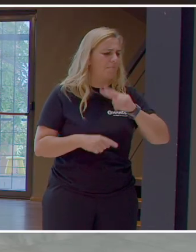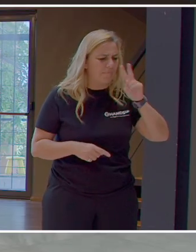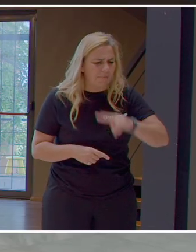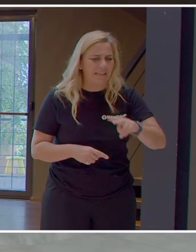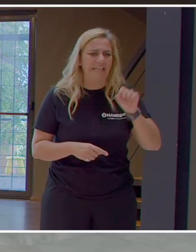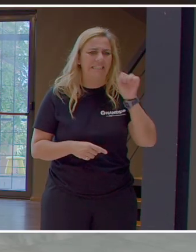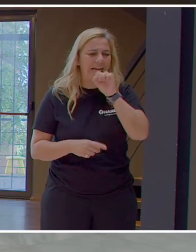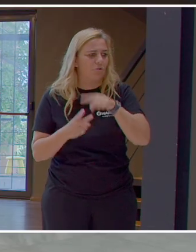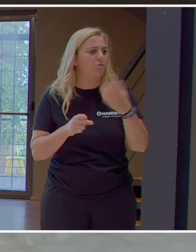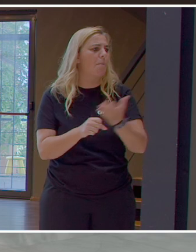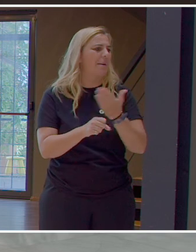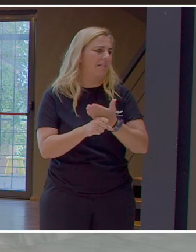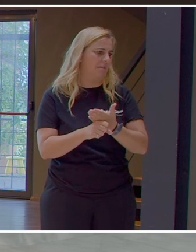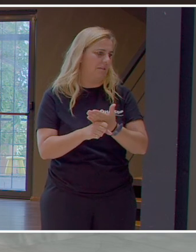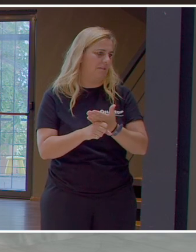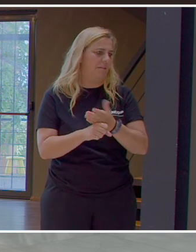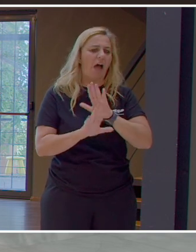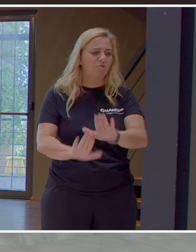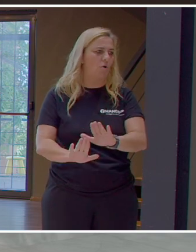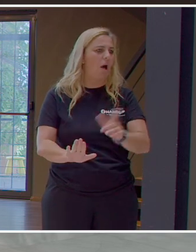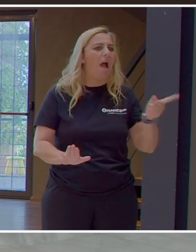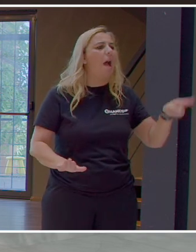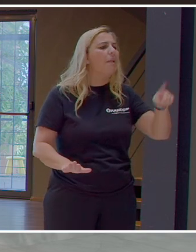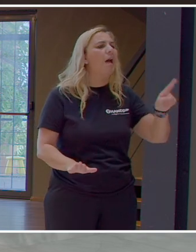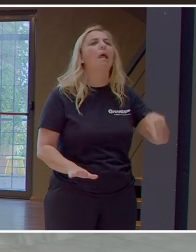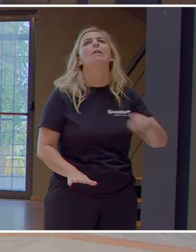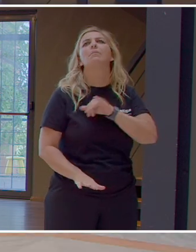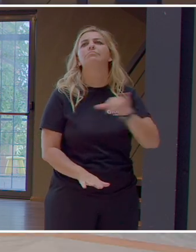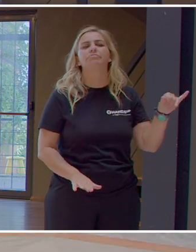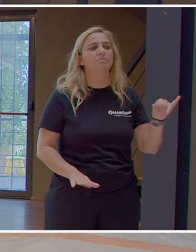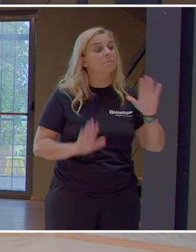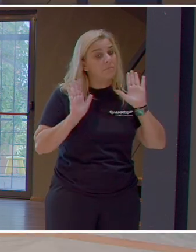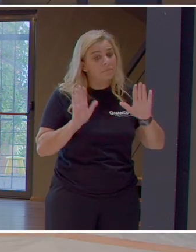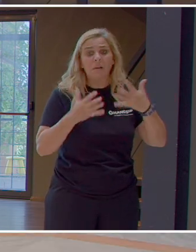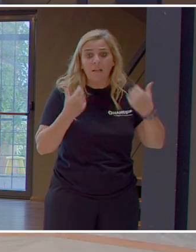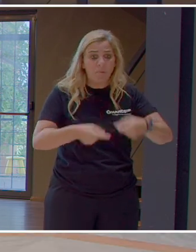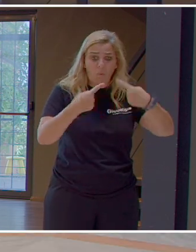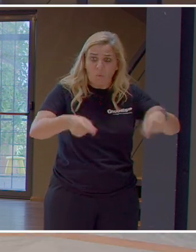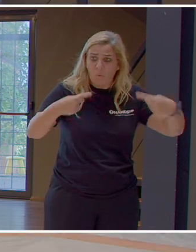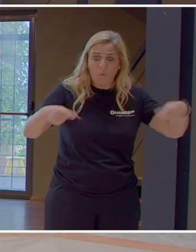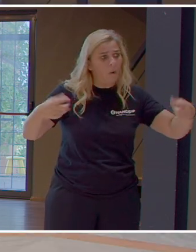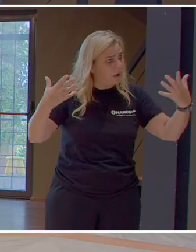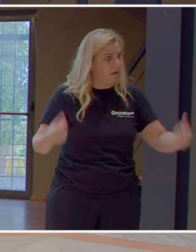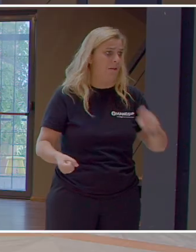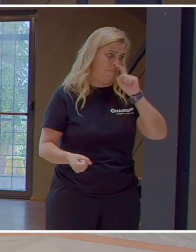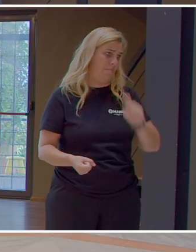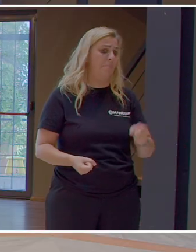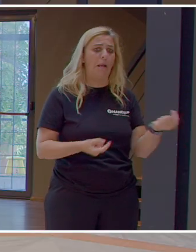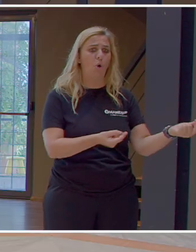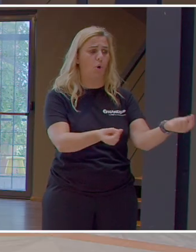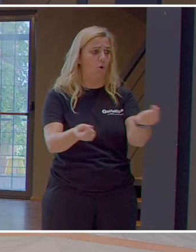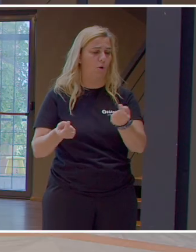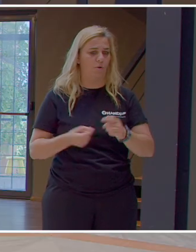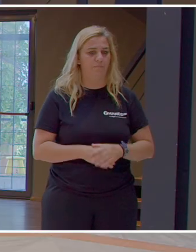carrots, and potatoes. Maybe mix it up a bit so you can get your diverse microbiome going.